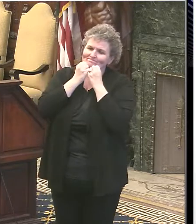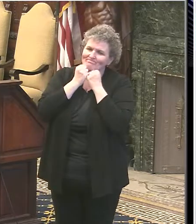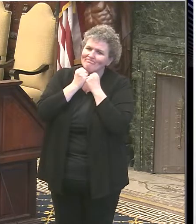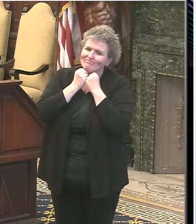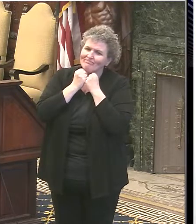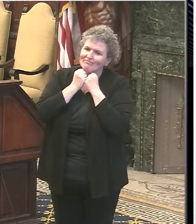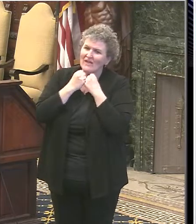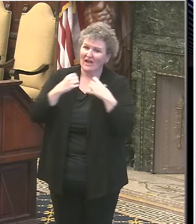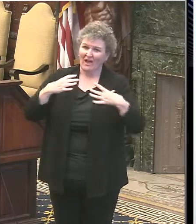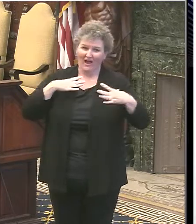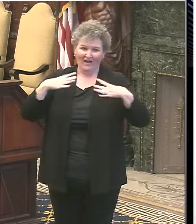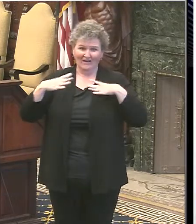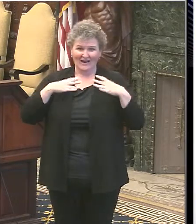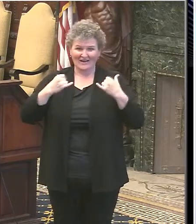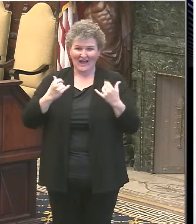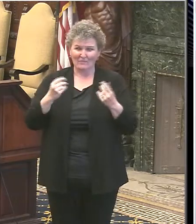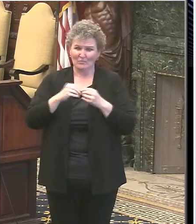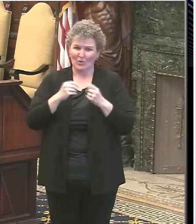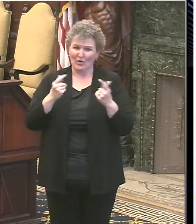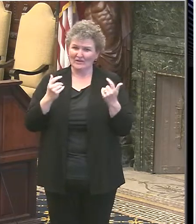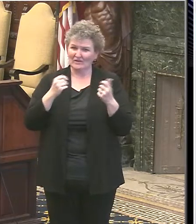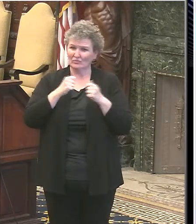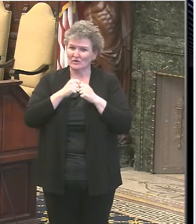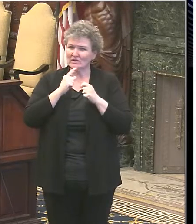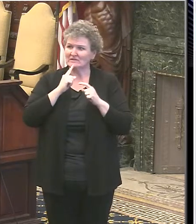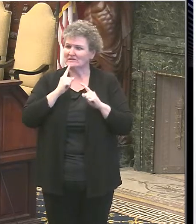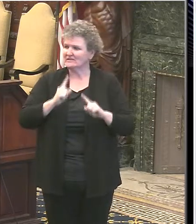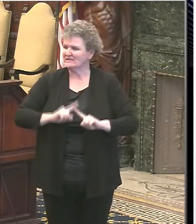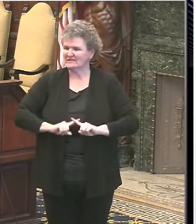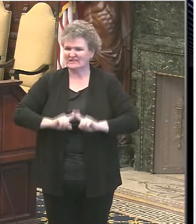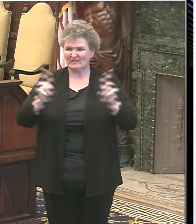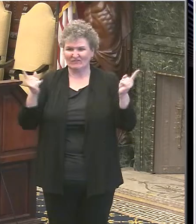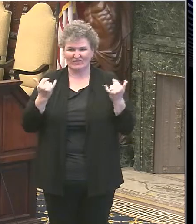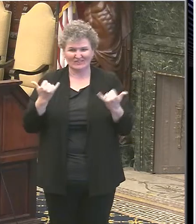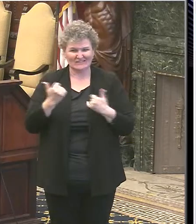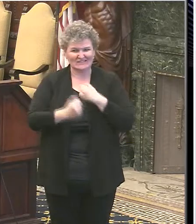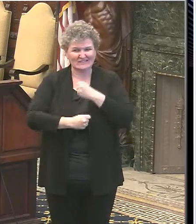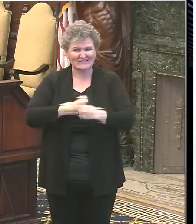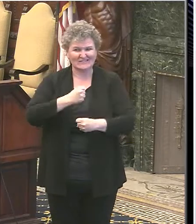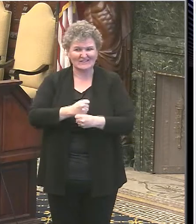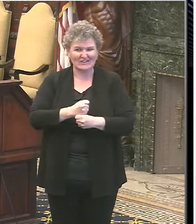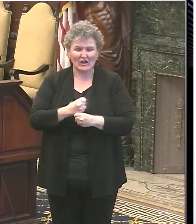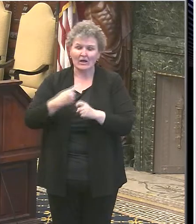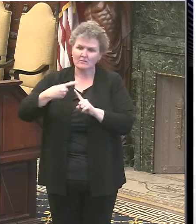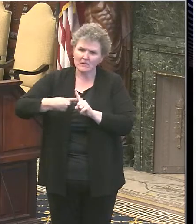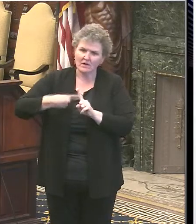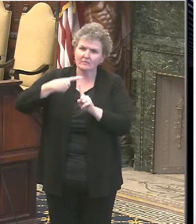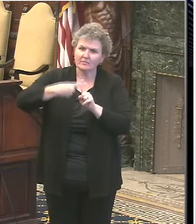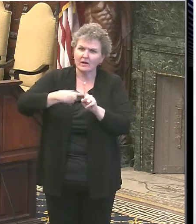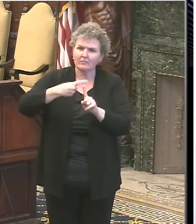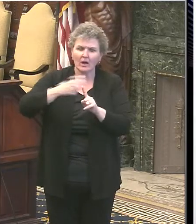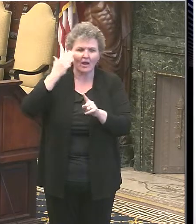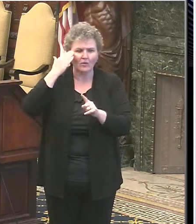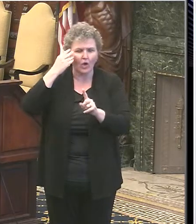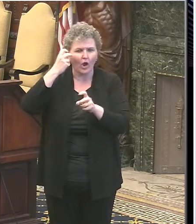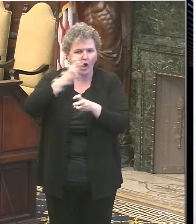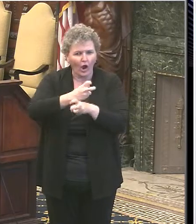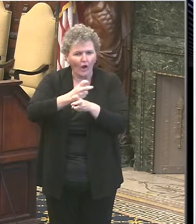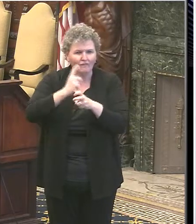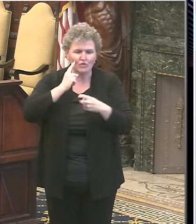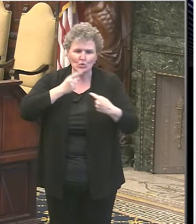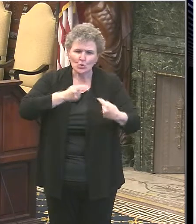season, like this entire year, is totally different. For some people, these next few months will be tremendously difficult and even